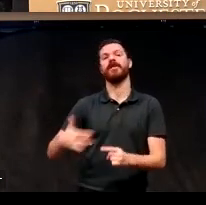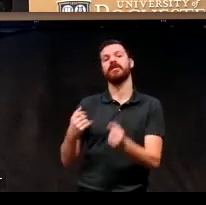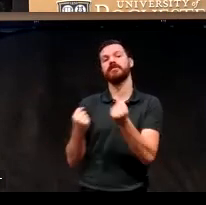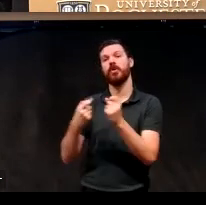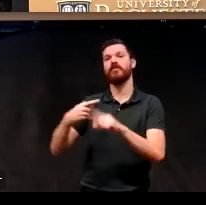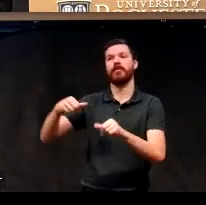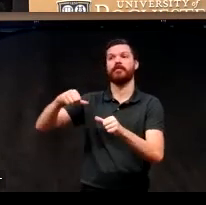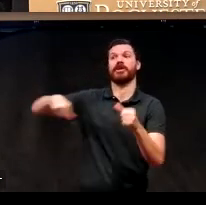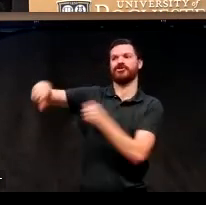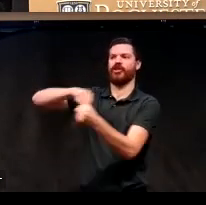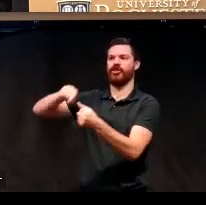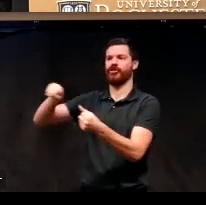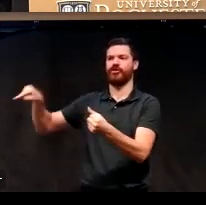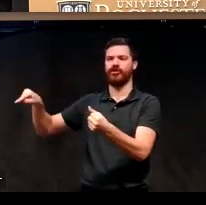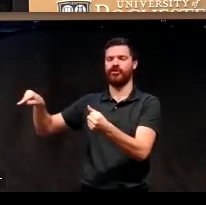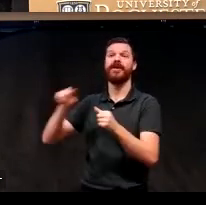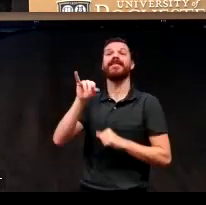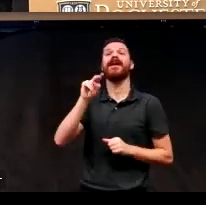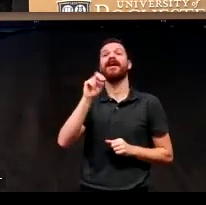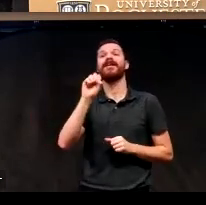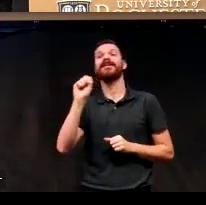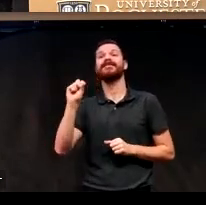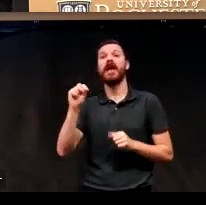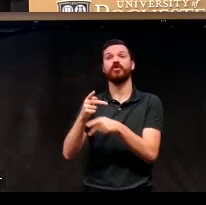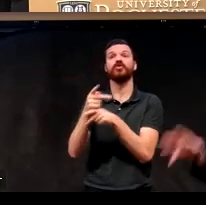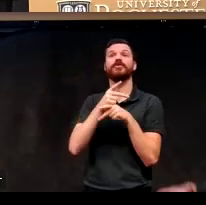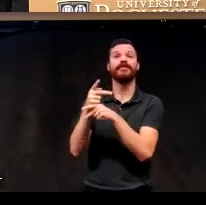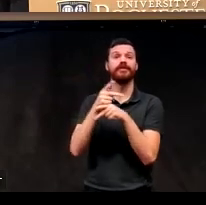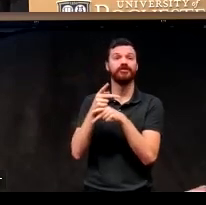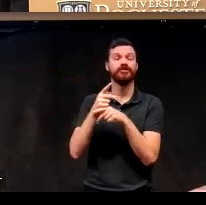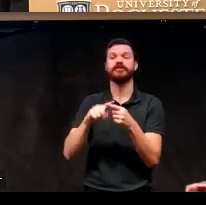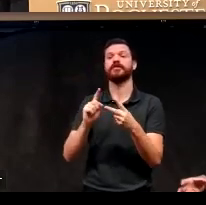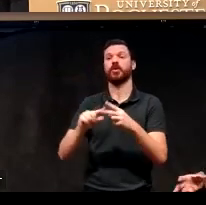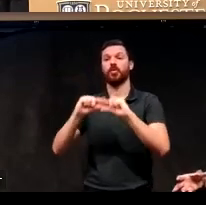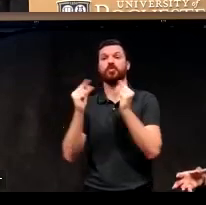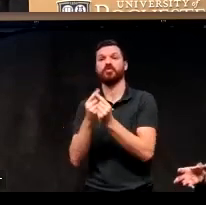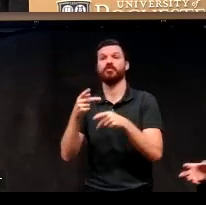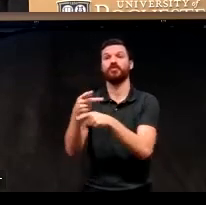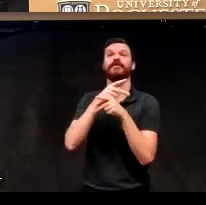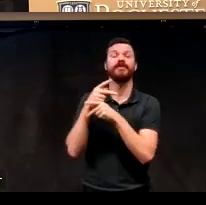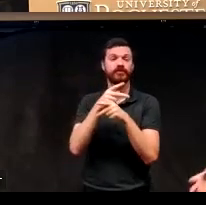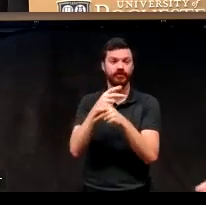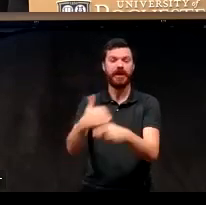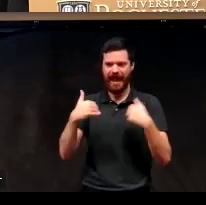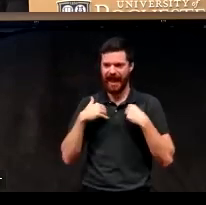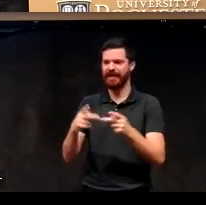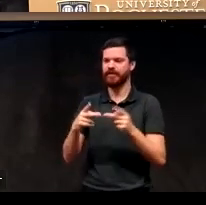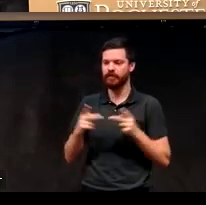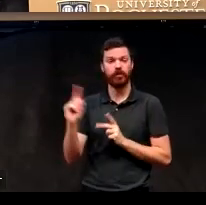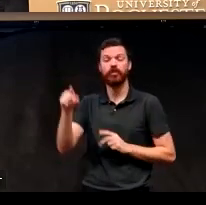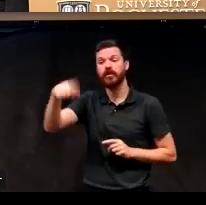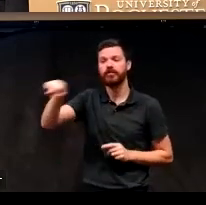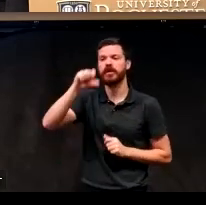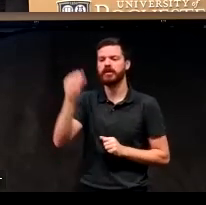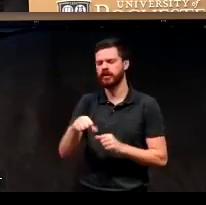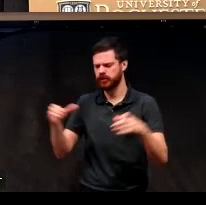by each other. So if you do the nested supervision and a group supervision where you have a place to reflect and